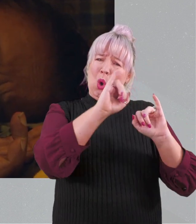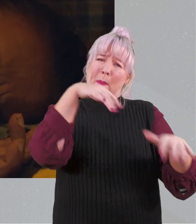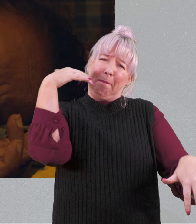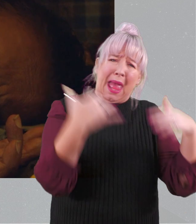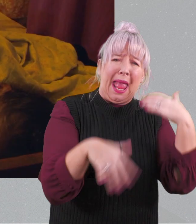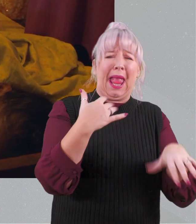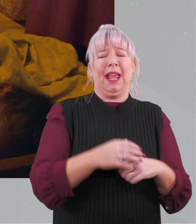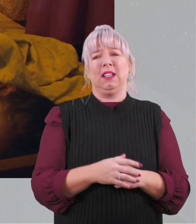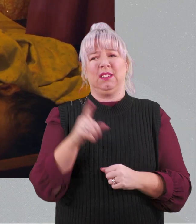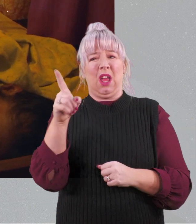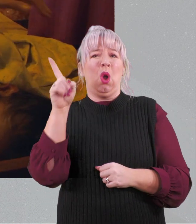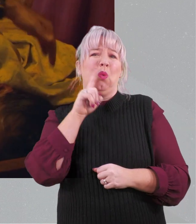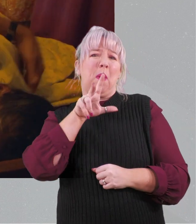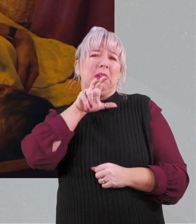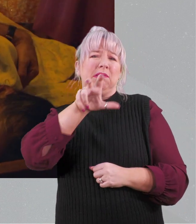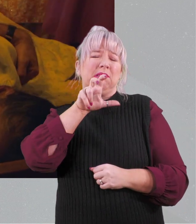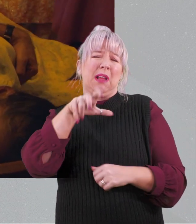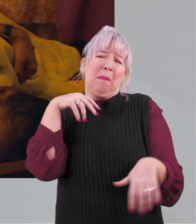simply invisible.